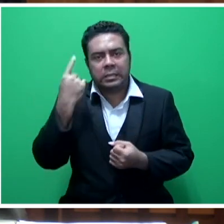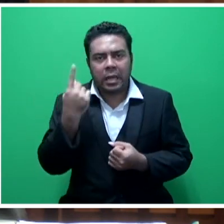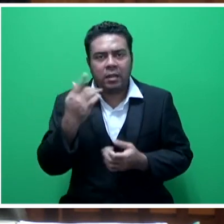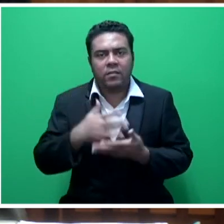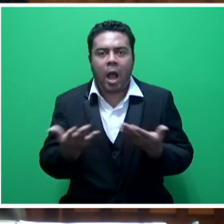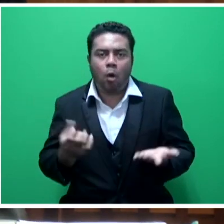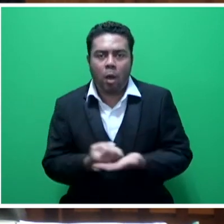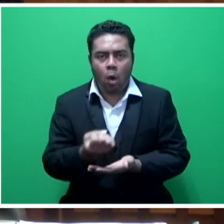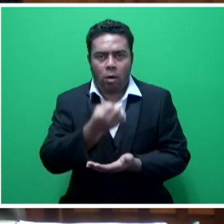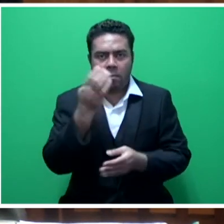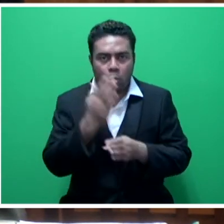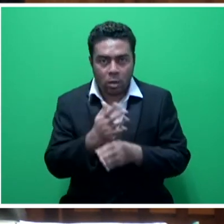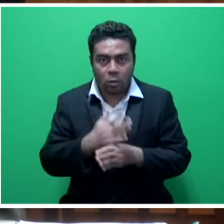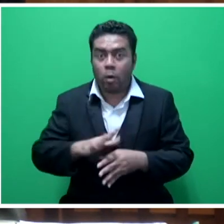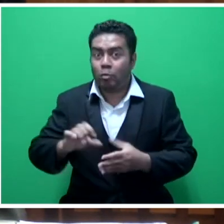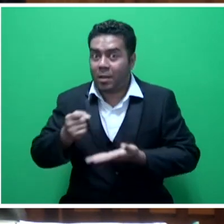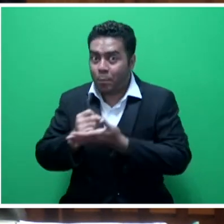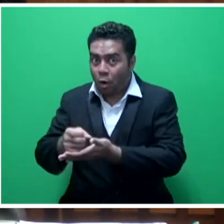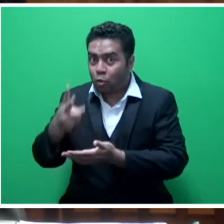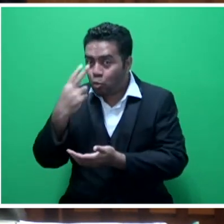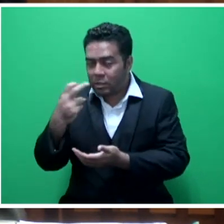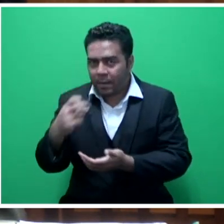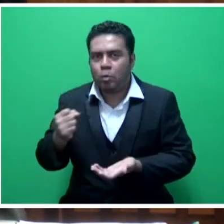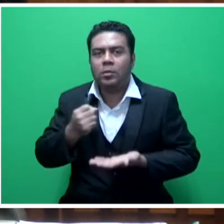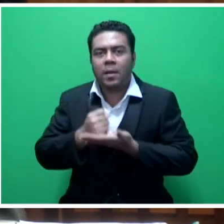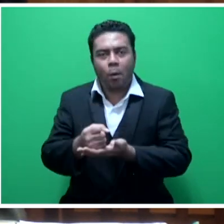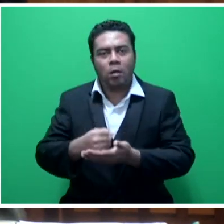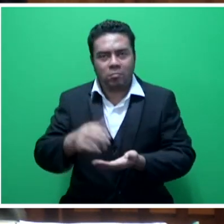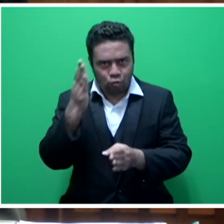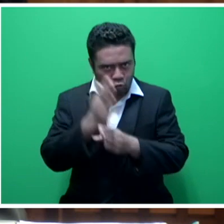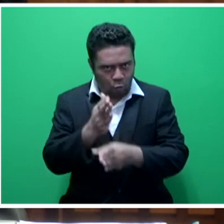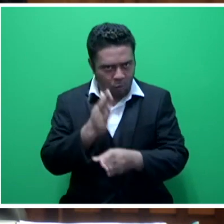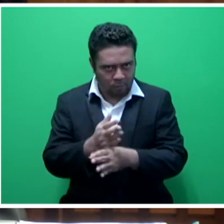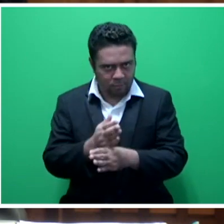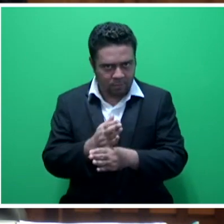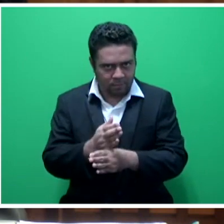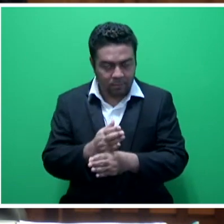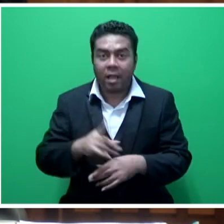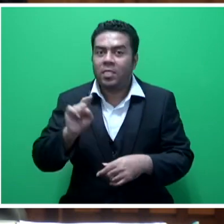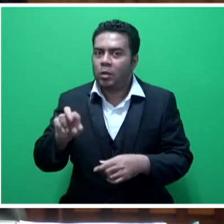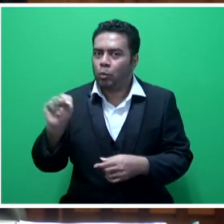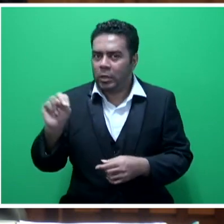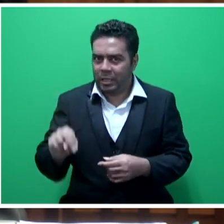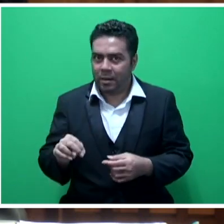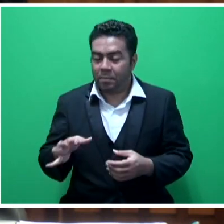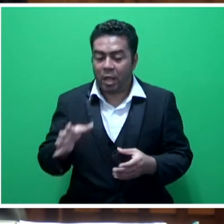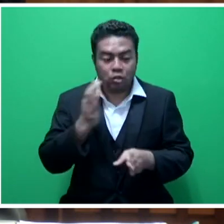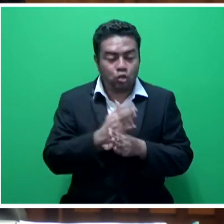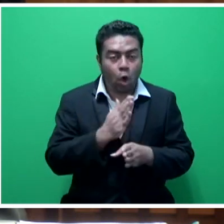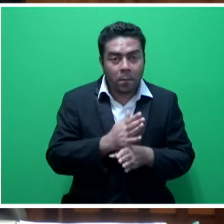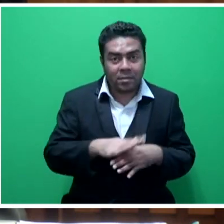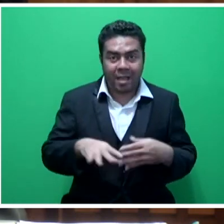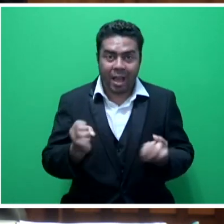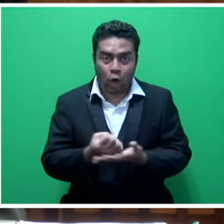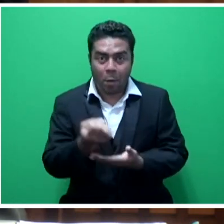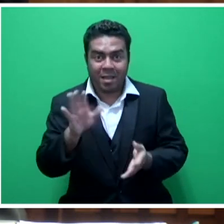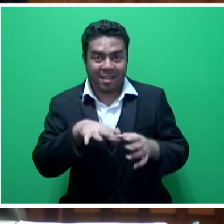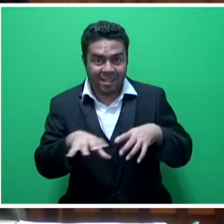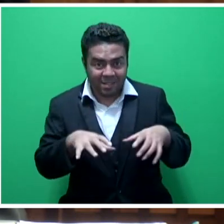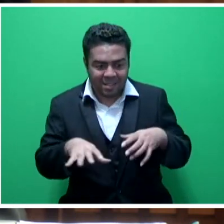works. By supporting tourism, we support actual jobs. That's what we need for our recovery: jobs, economic activity, and